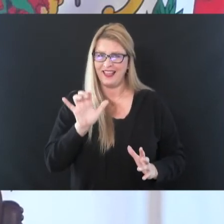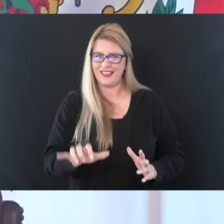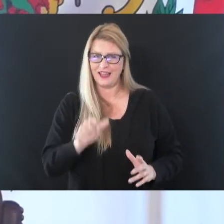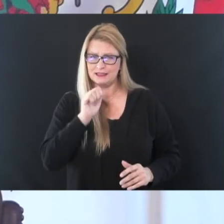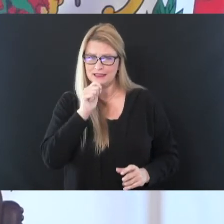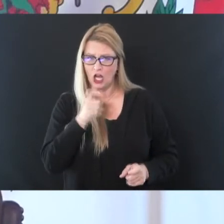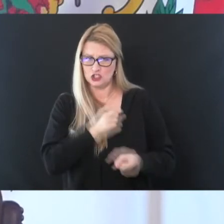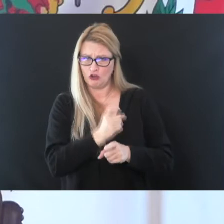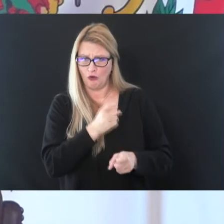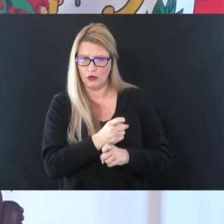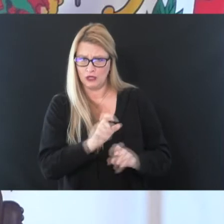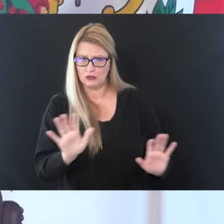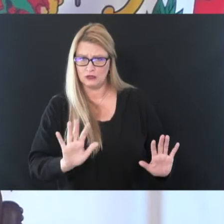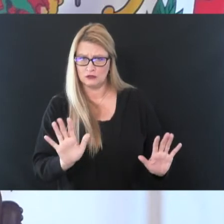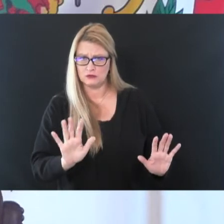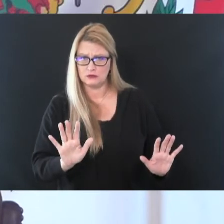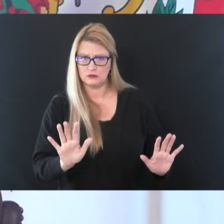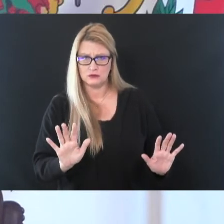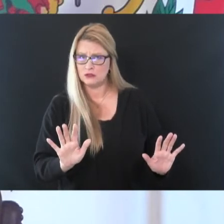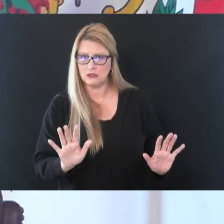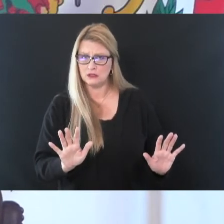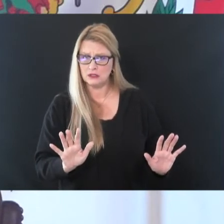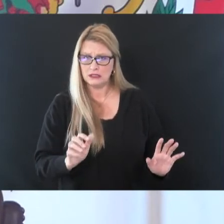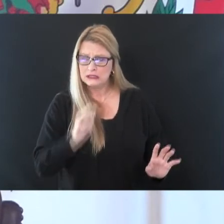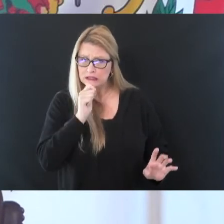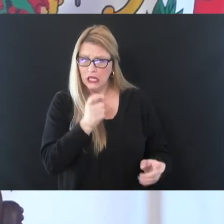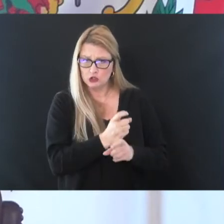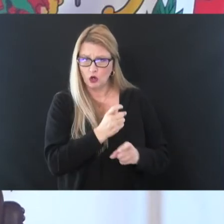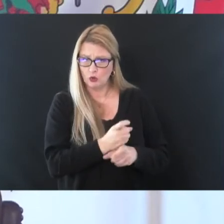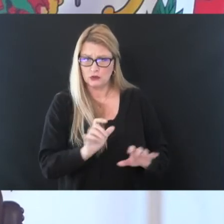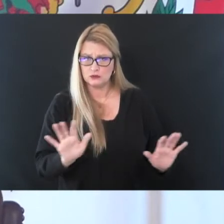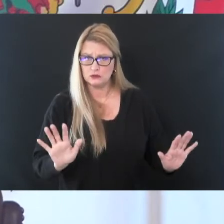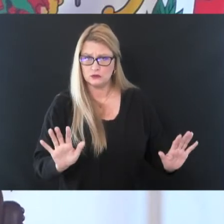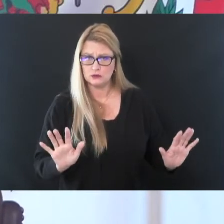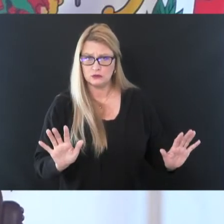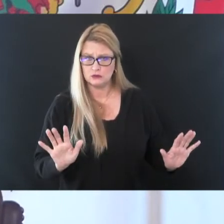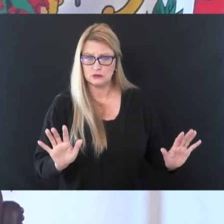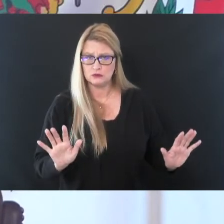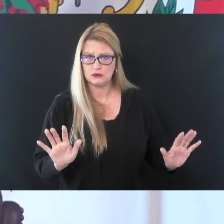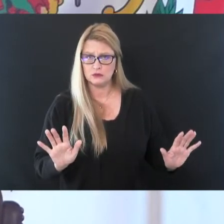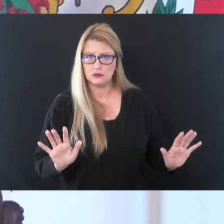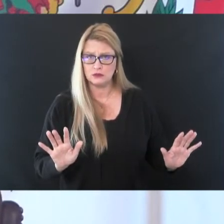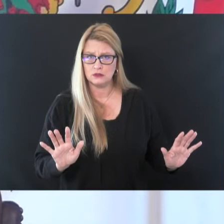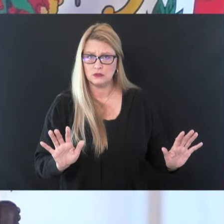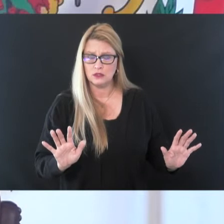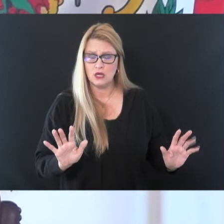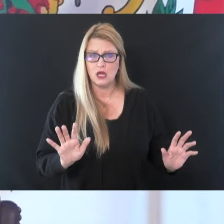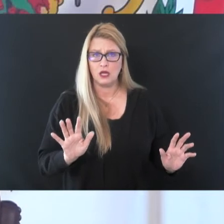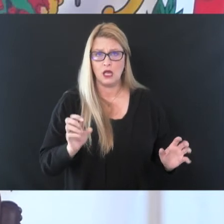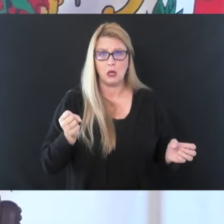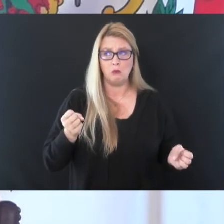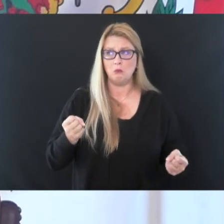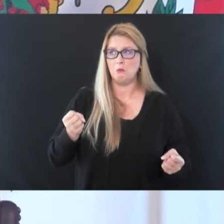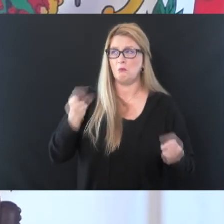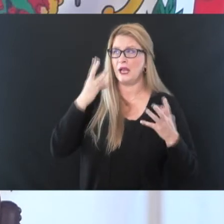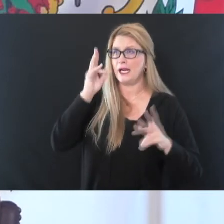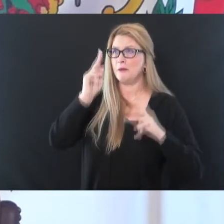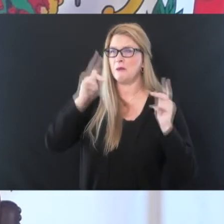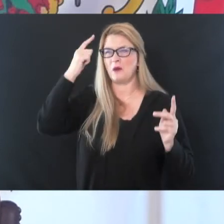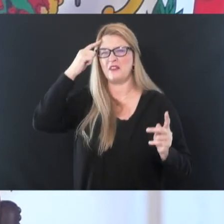on the moon. I mean, for a long time, many were going around saying, oh, this isn't